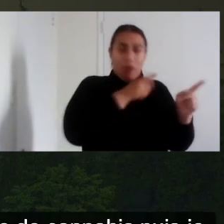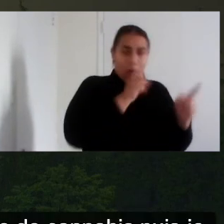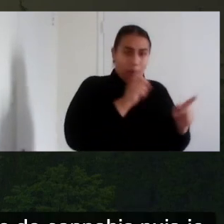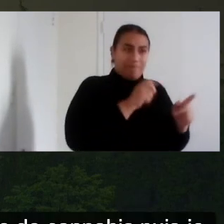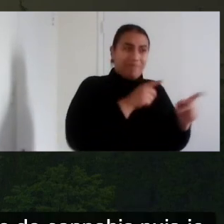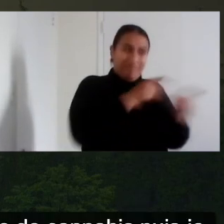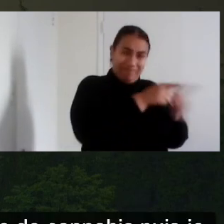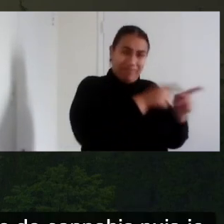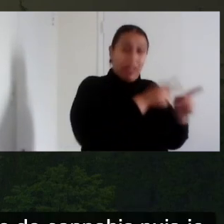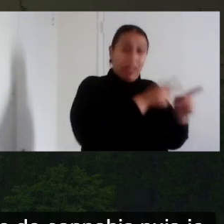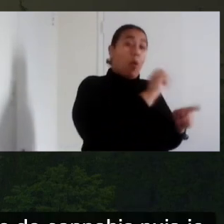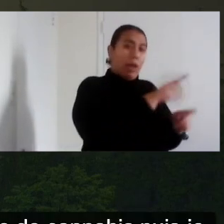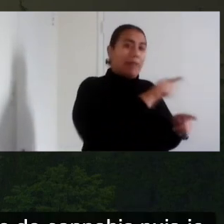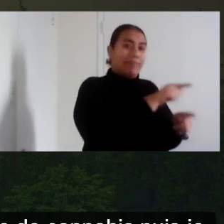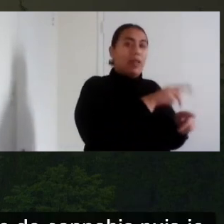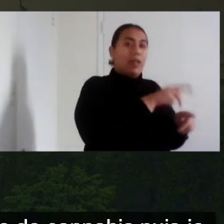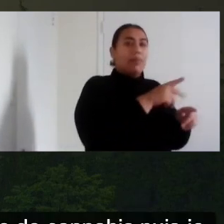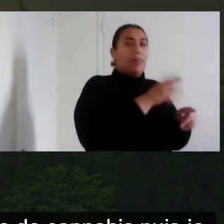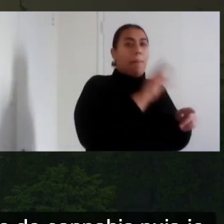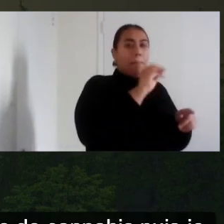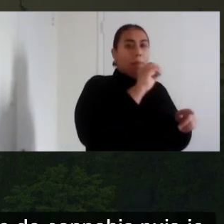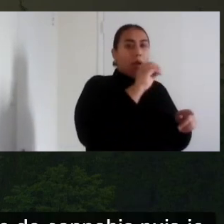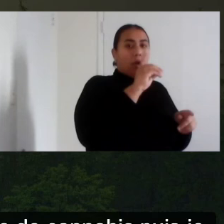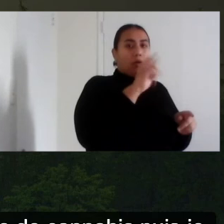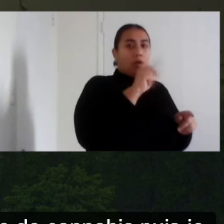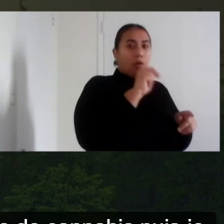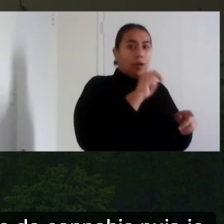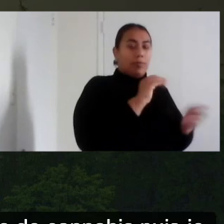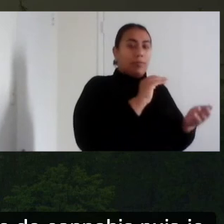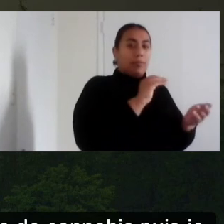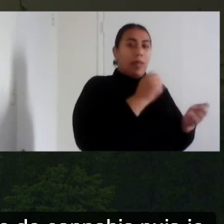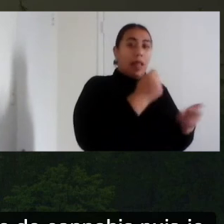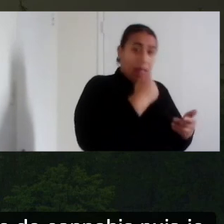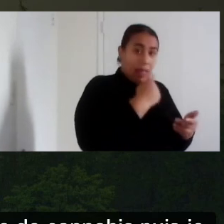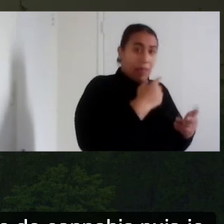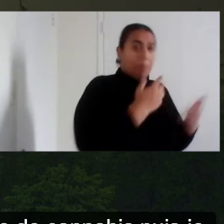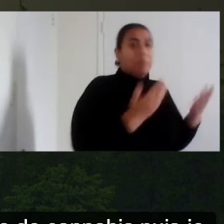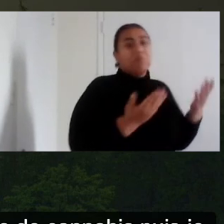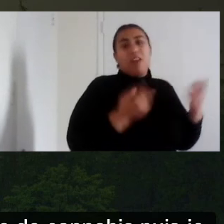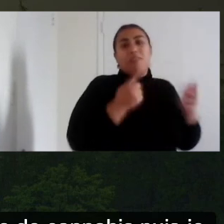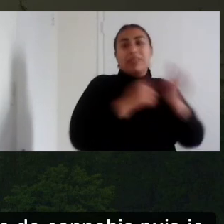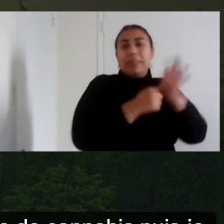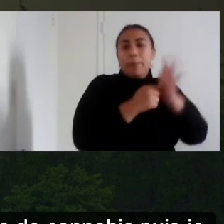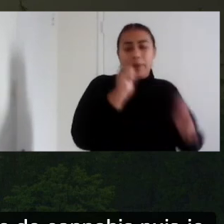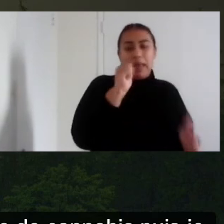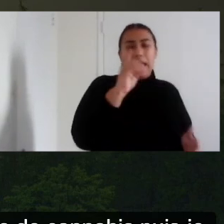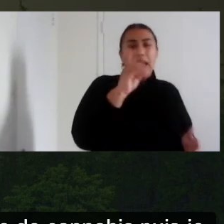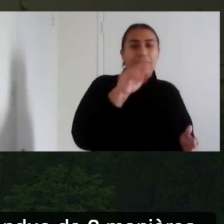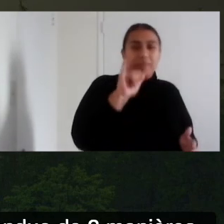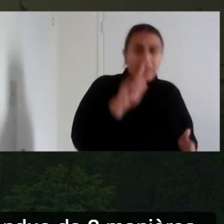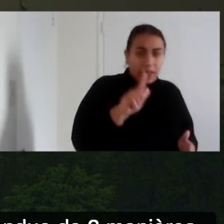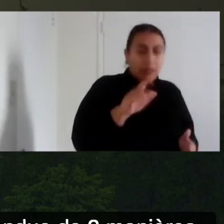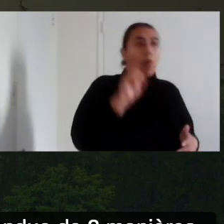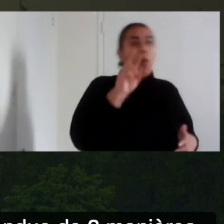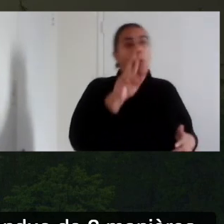So last question here. If I feel a migraine coming on, what form of cannabis can I take to combat it with a timely